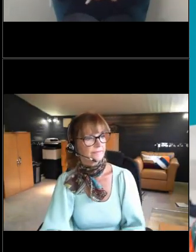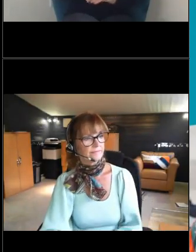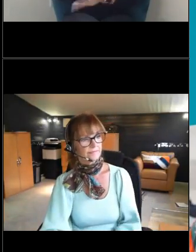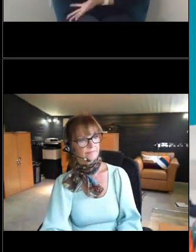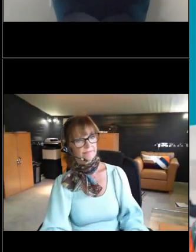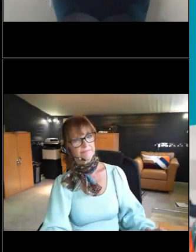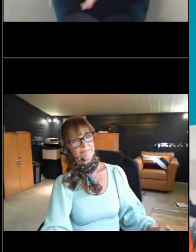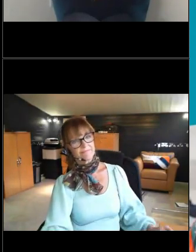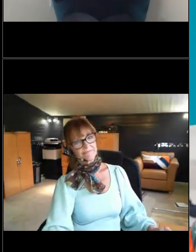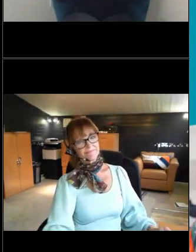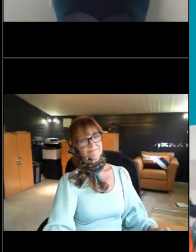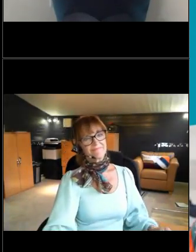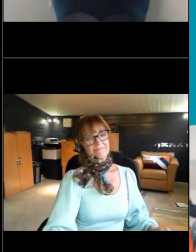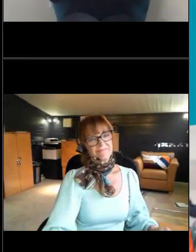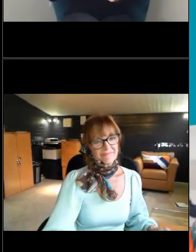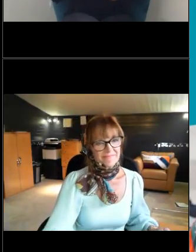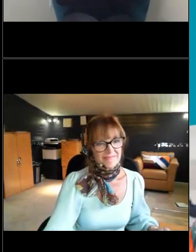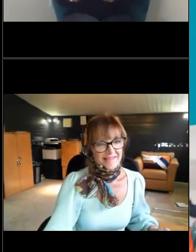refinements.